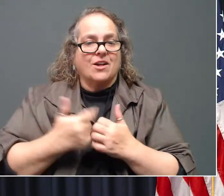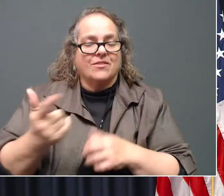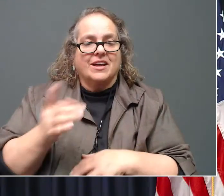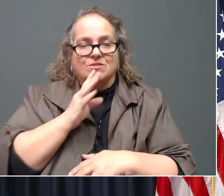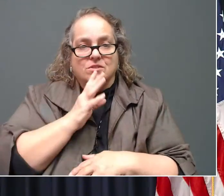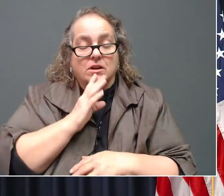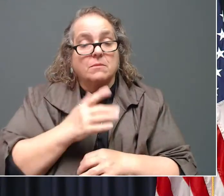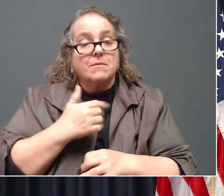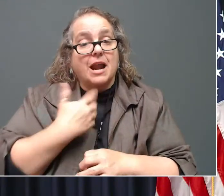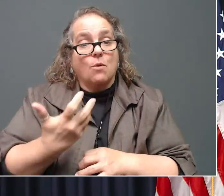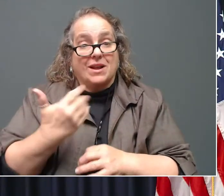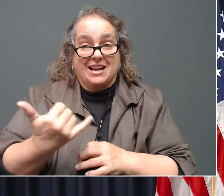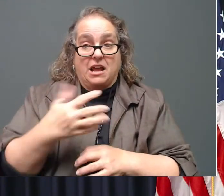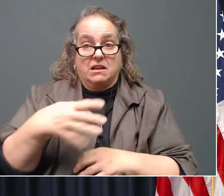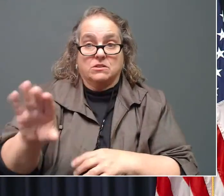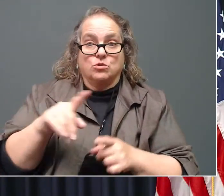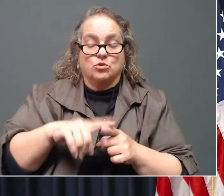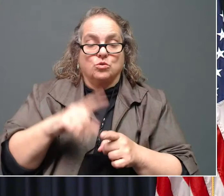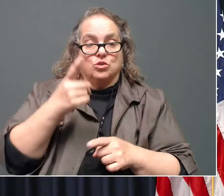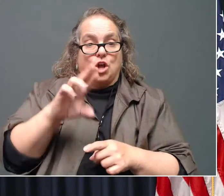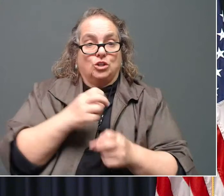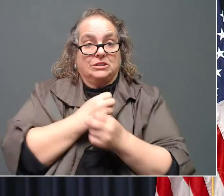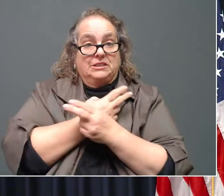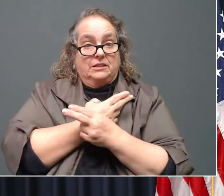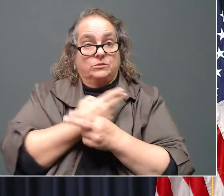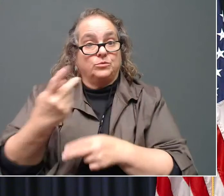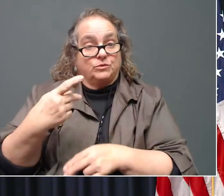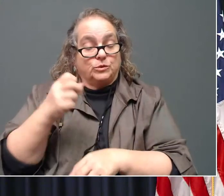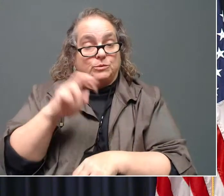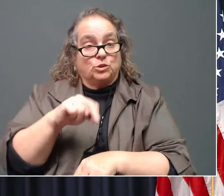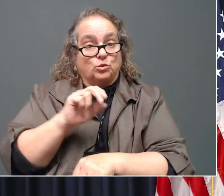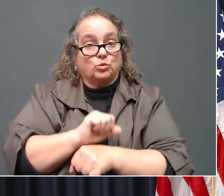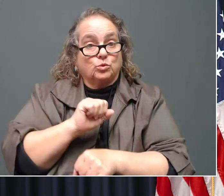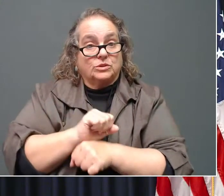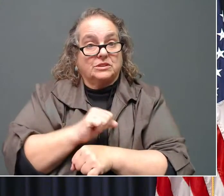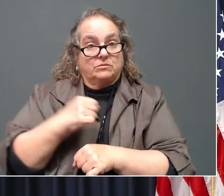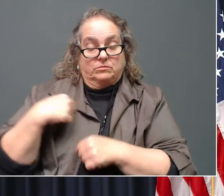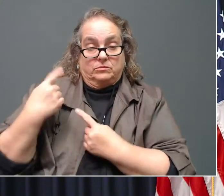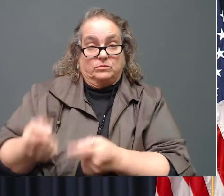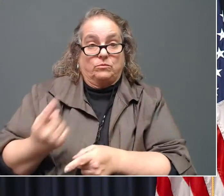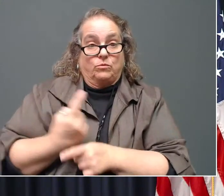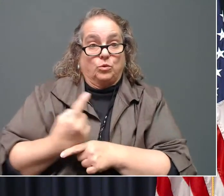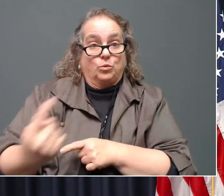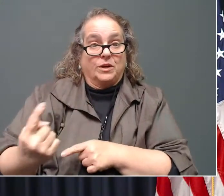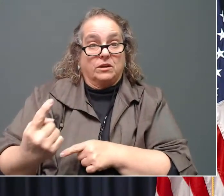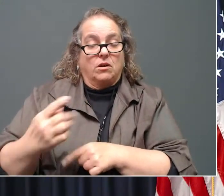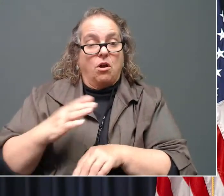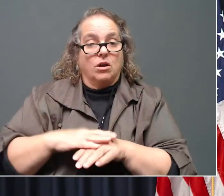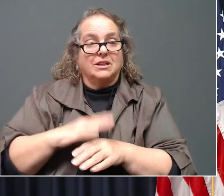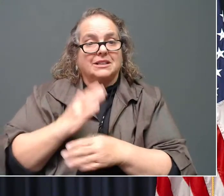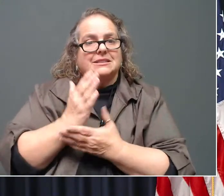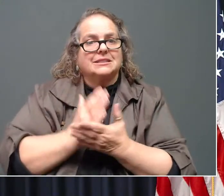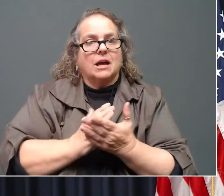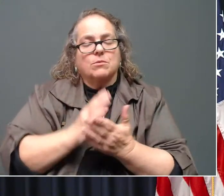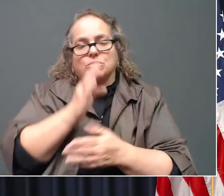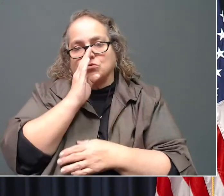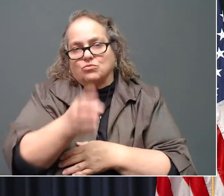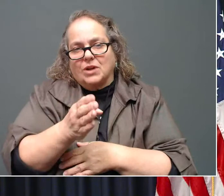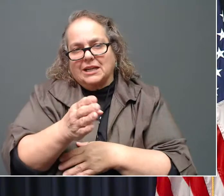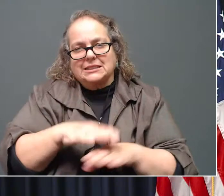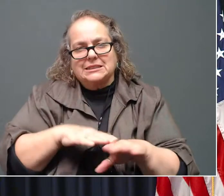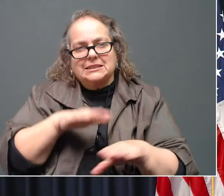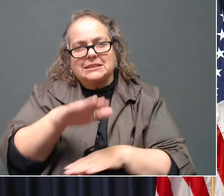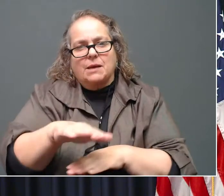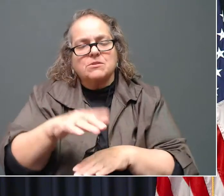over to Dr. Stack. We have been working this last week on some direct steps for